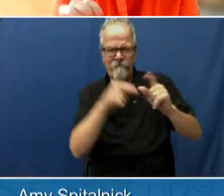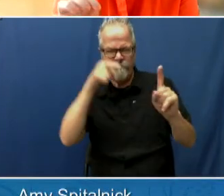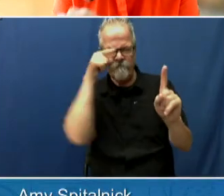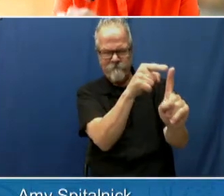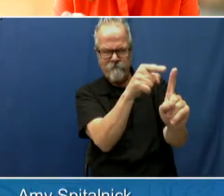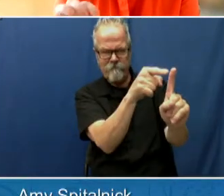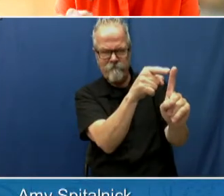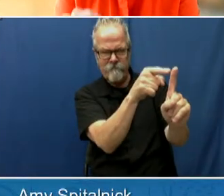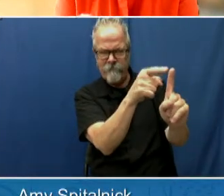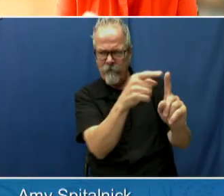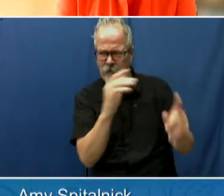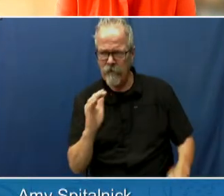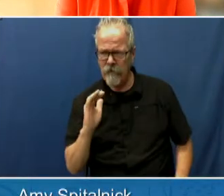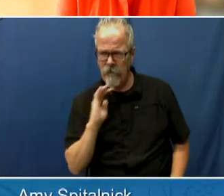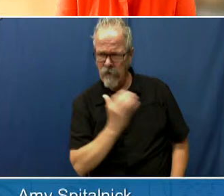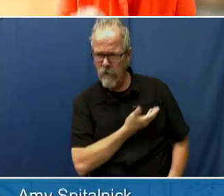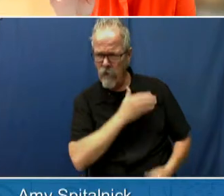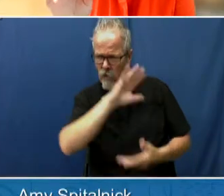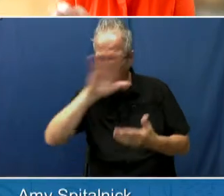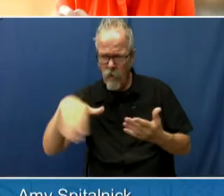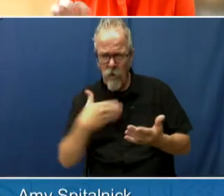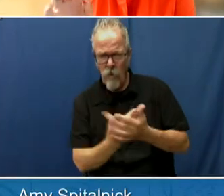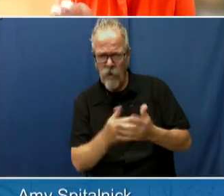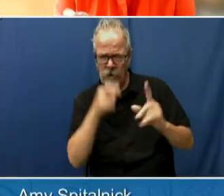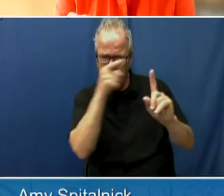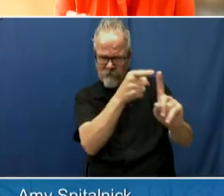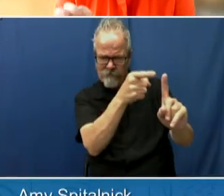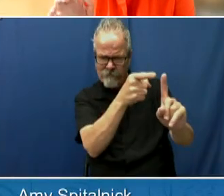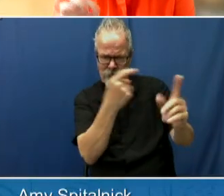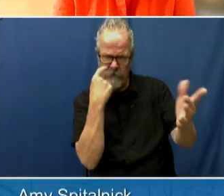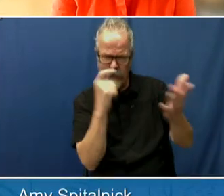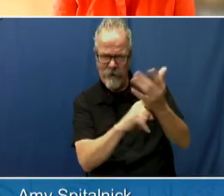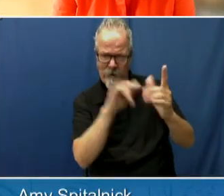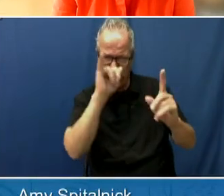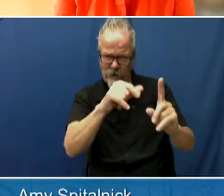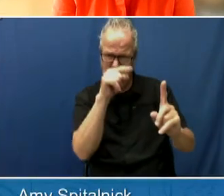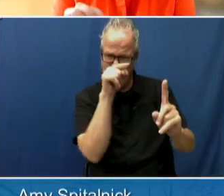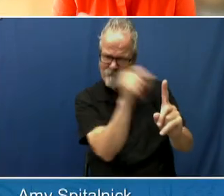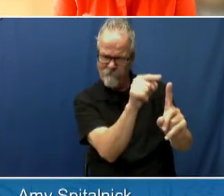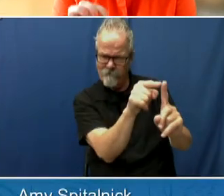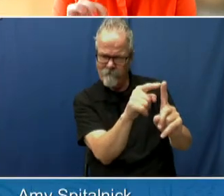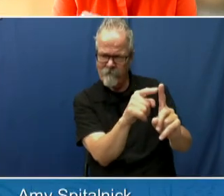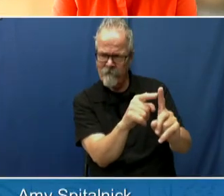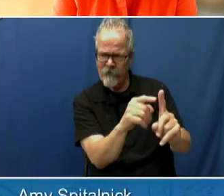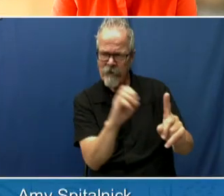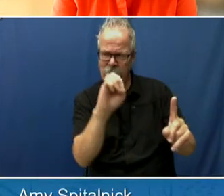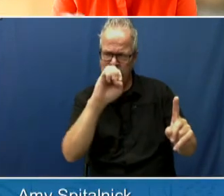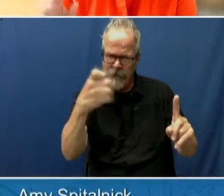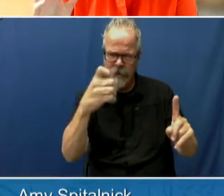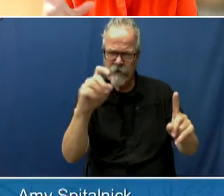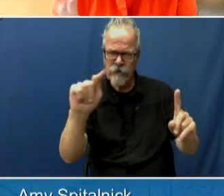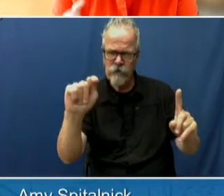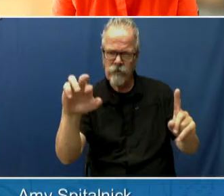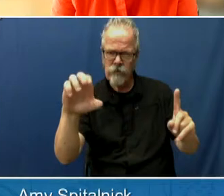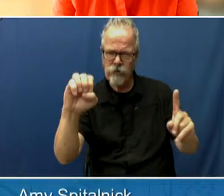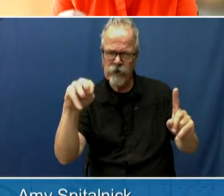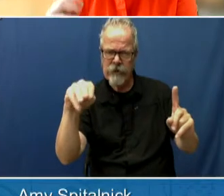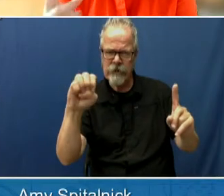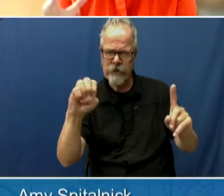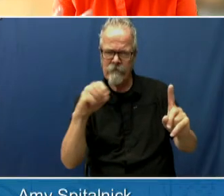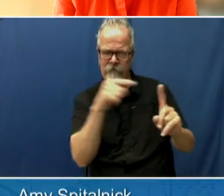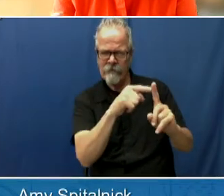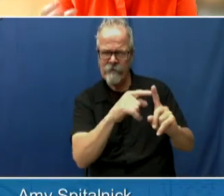It's all the more crucial that we recognize this at a time when extremism is increasingly seeping into the mainstream, with pundits